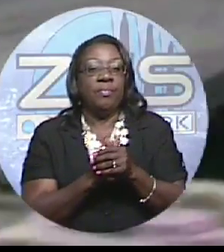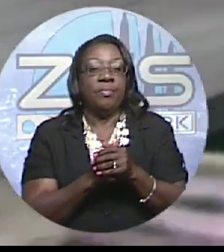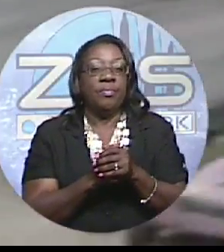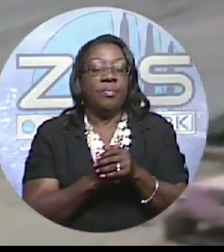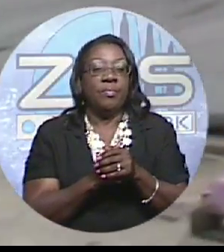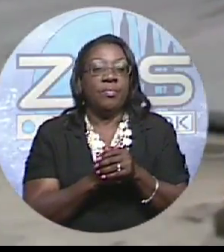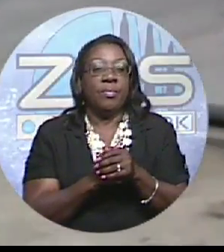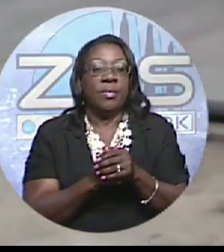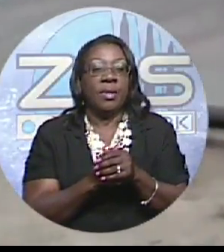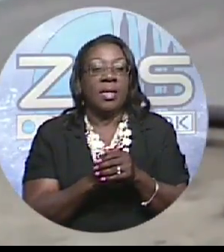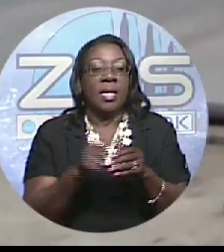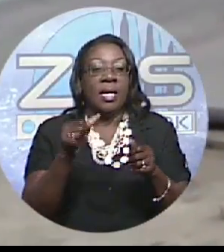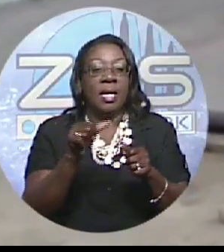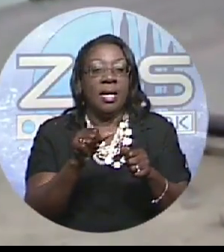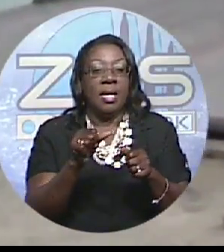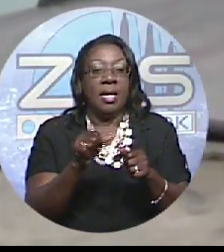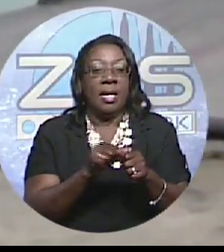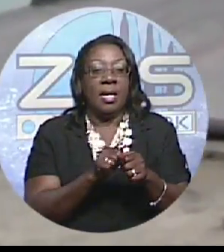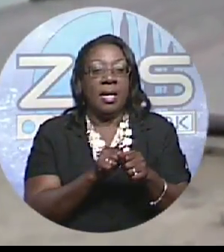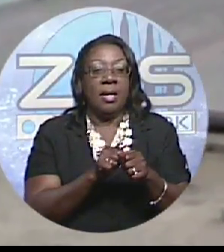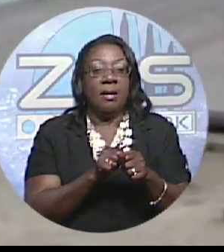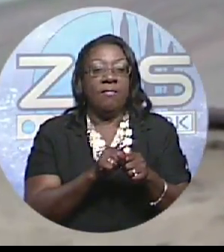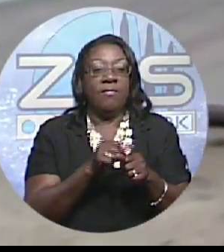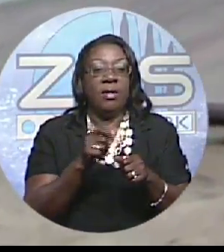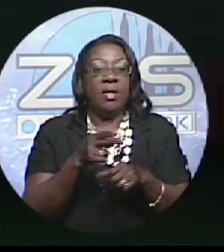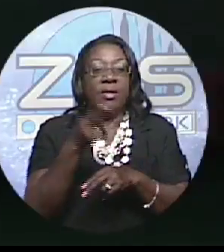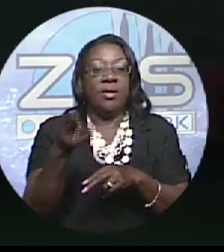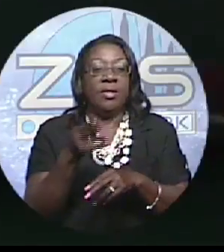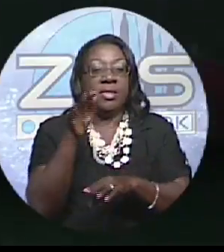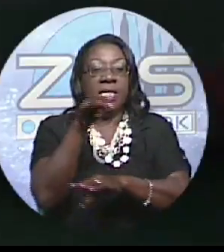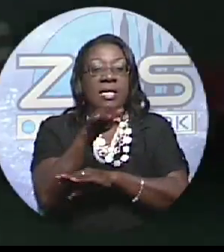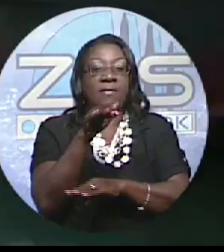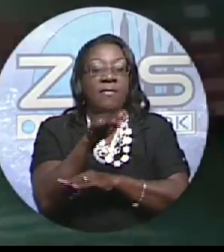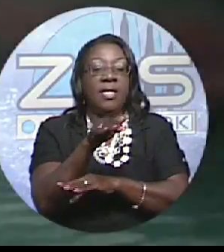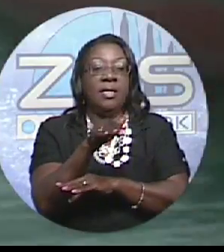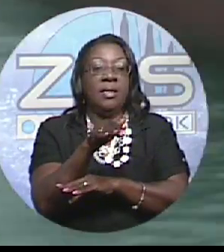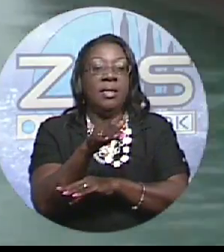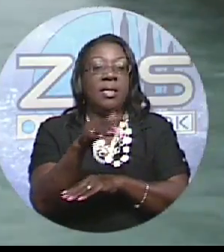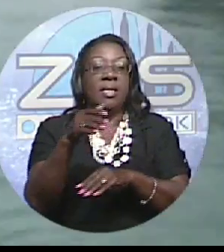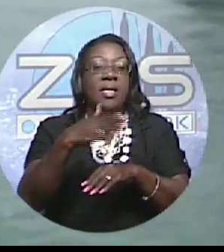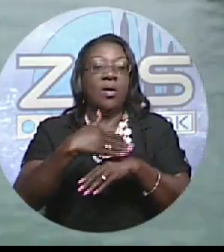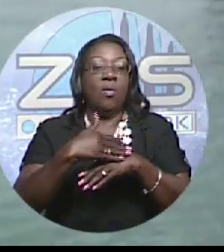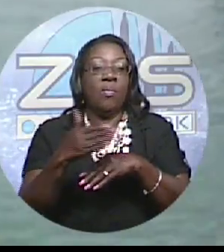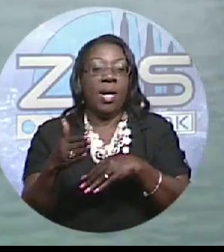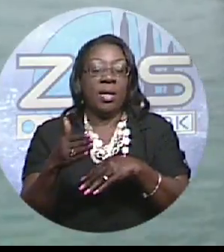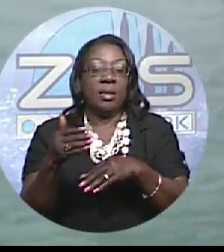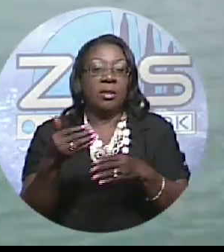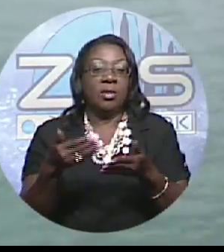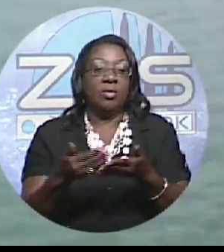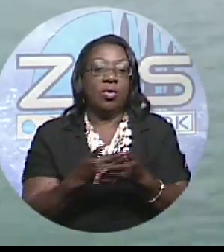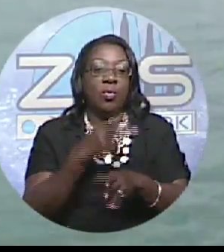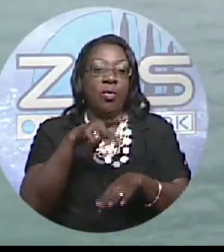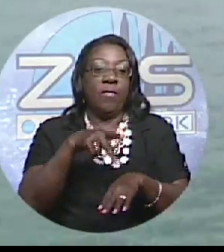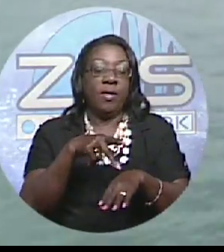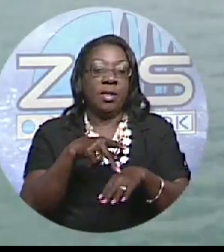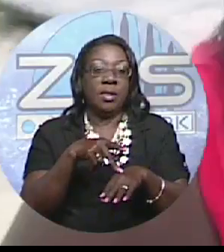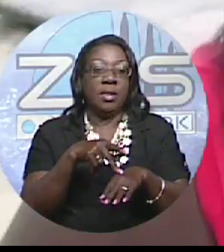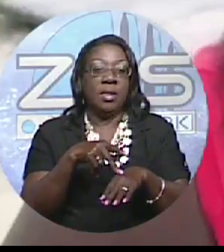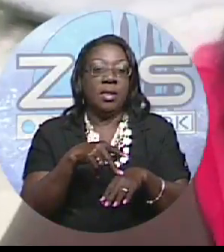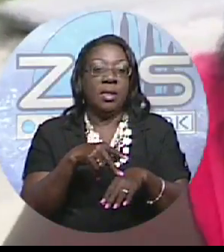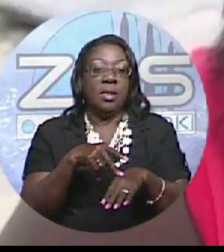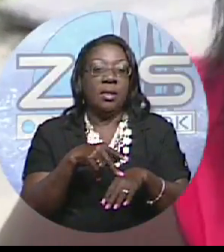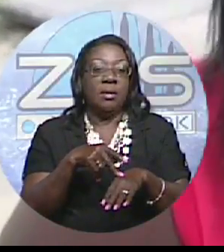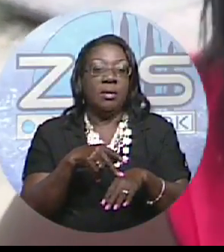routine that every Thursday evening we set sail to leave back, but then since it's a hurricane, we want to take prior precautions to be back